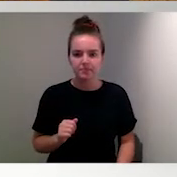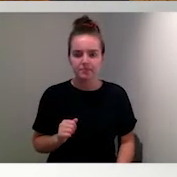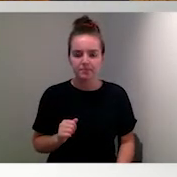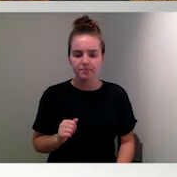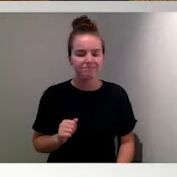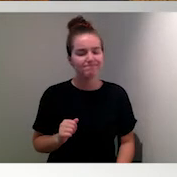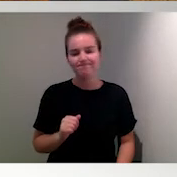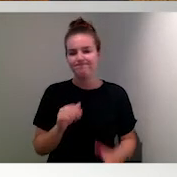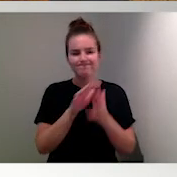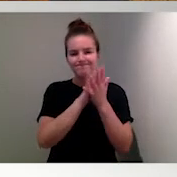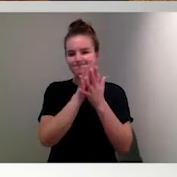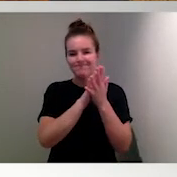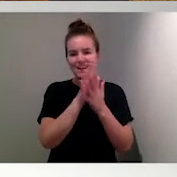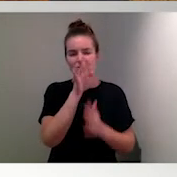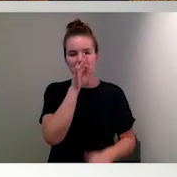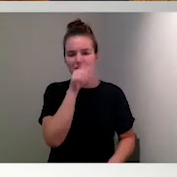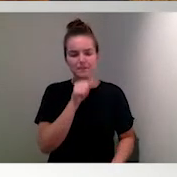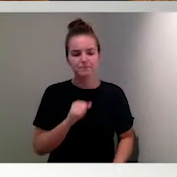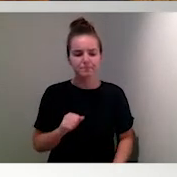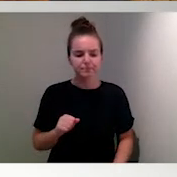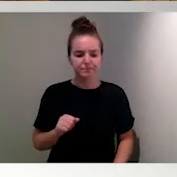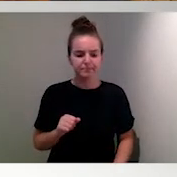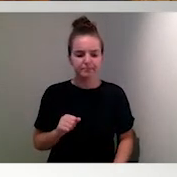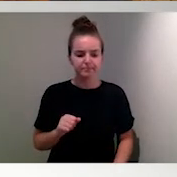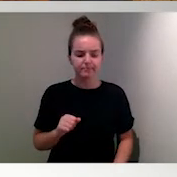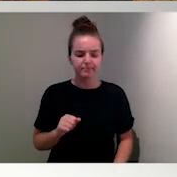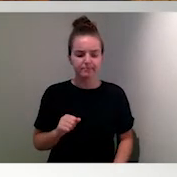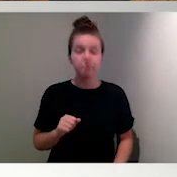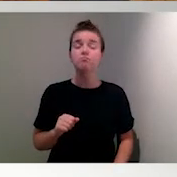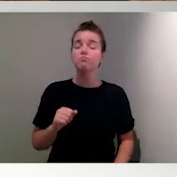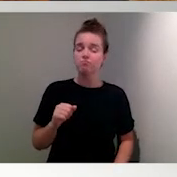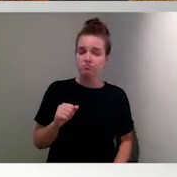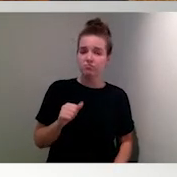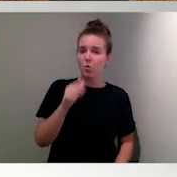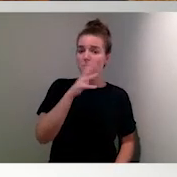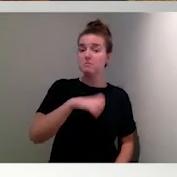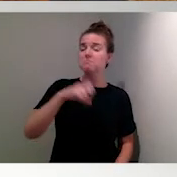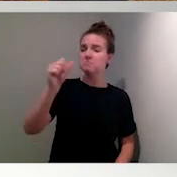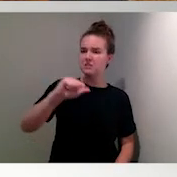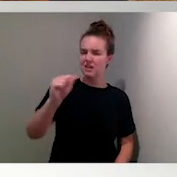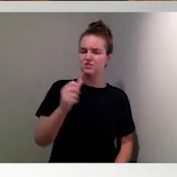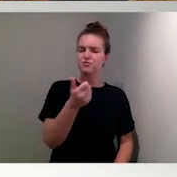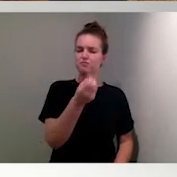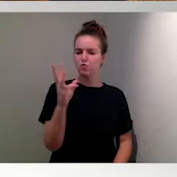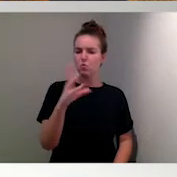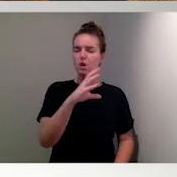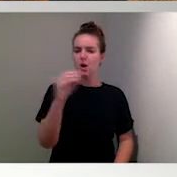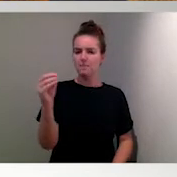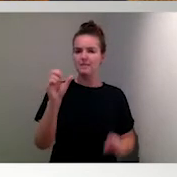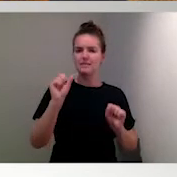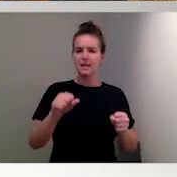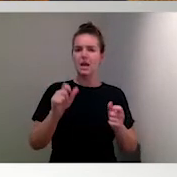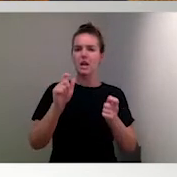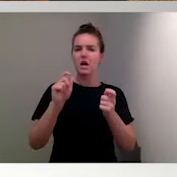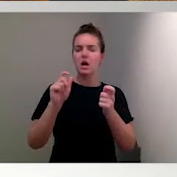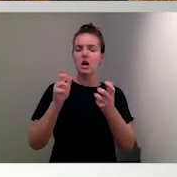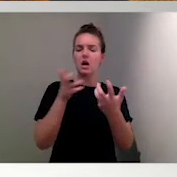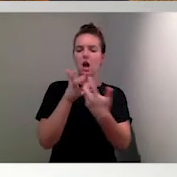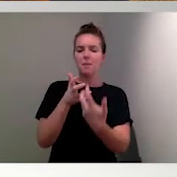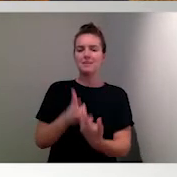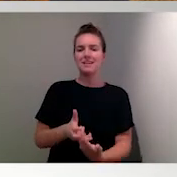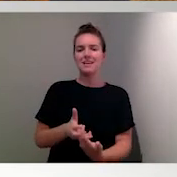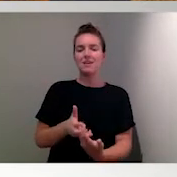There are companies that are able to accommodate dialysis. In Jamaica, there are several companies that do travel